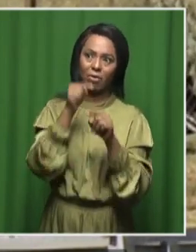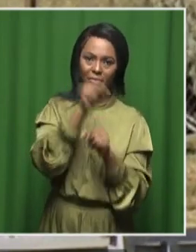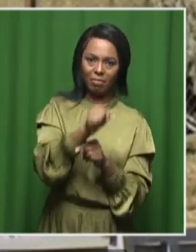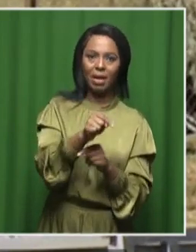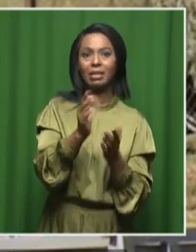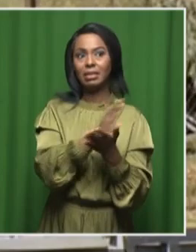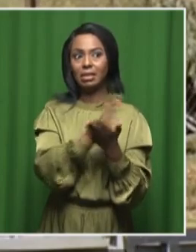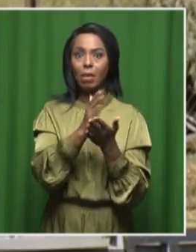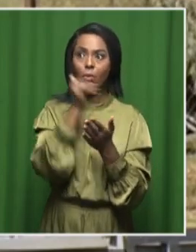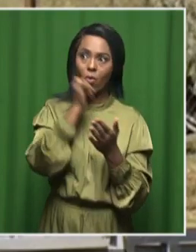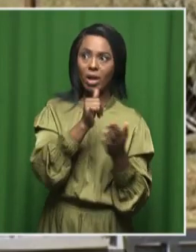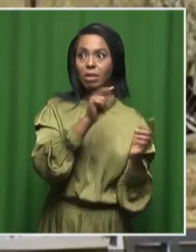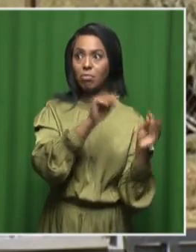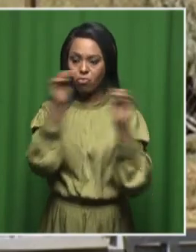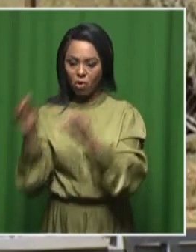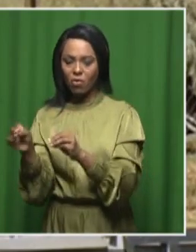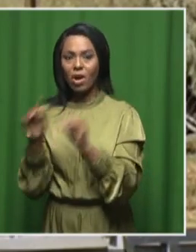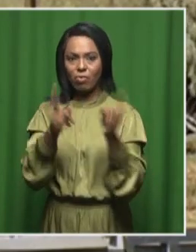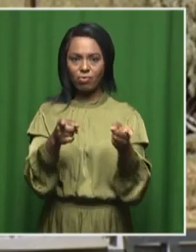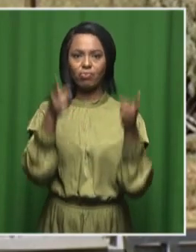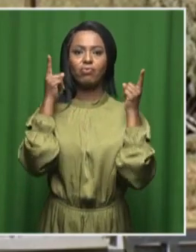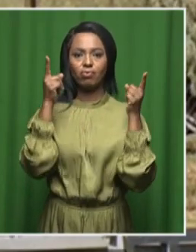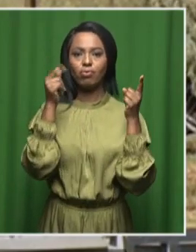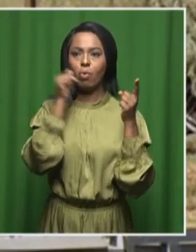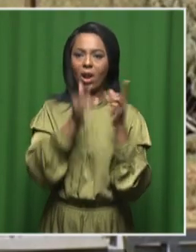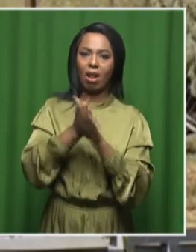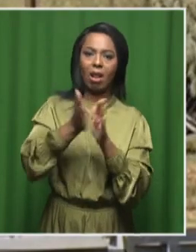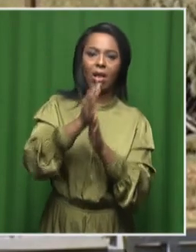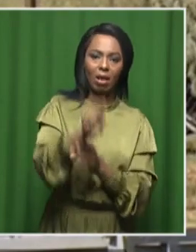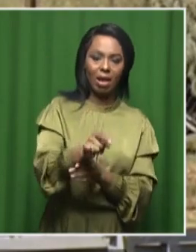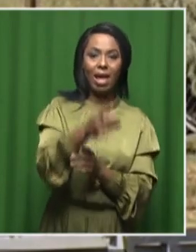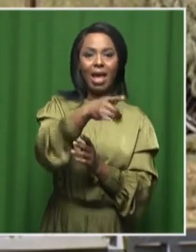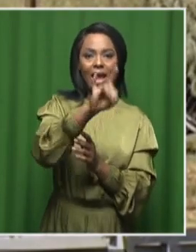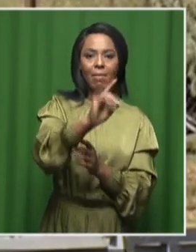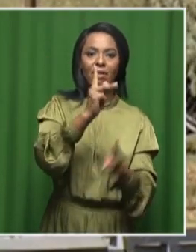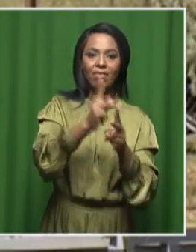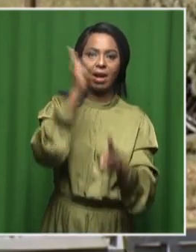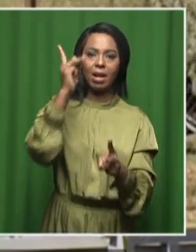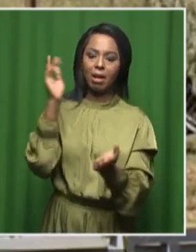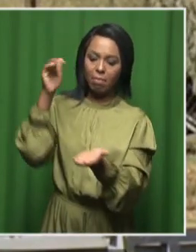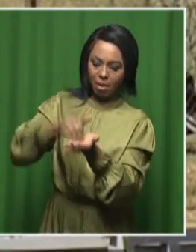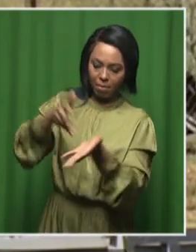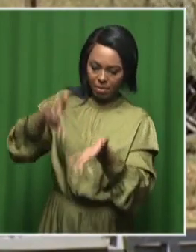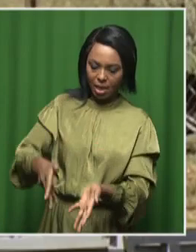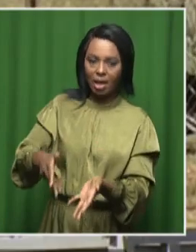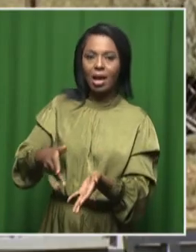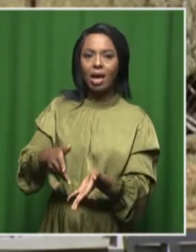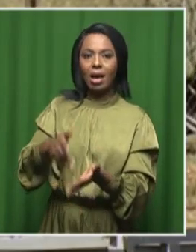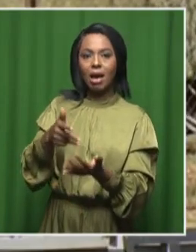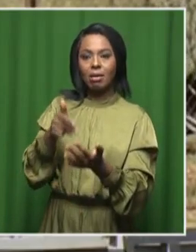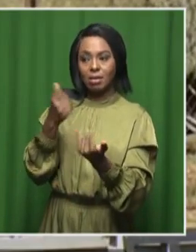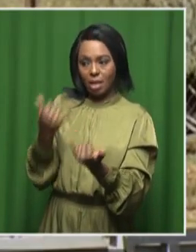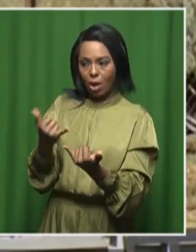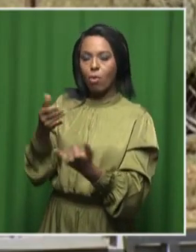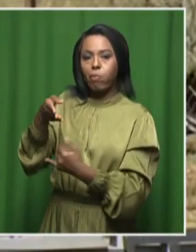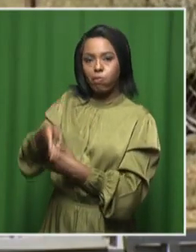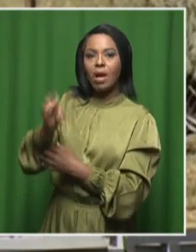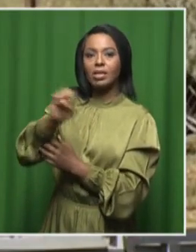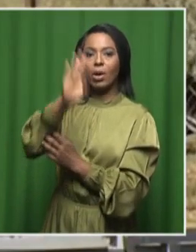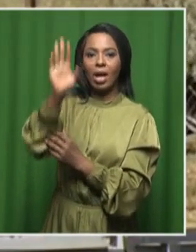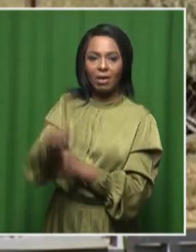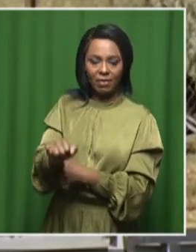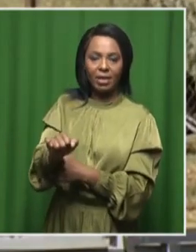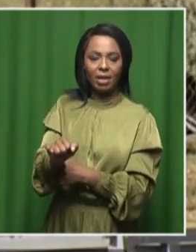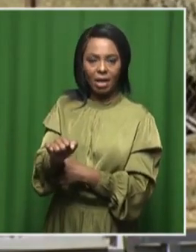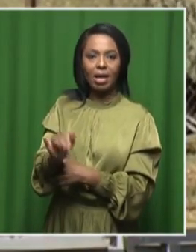trip sometimes in some places in the war zone. So the animal finally here under South African sun will touch